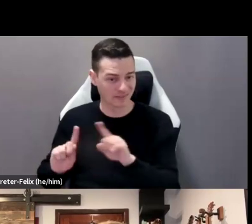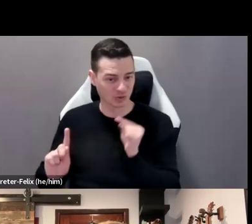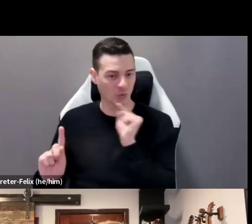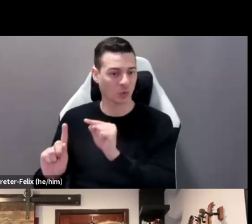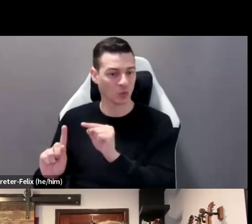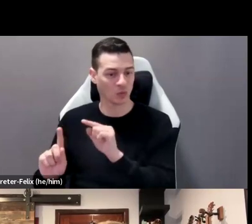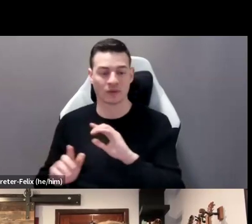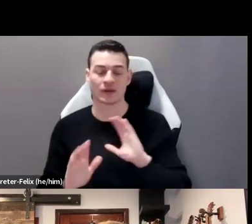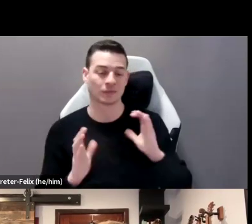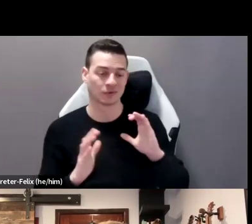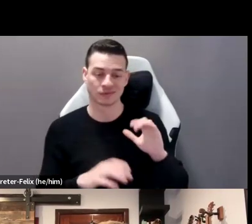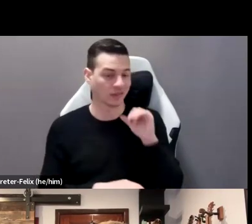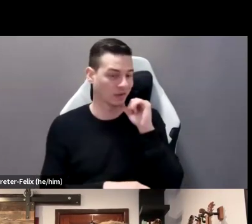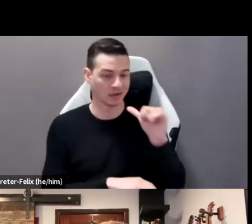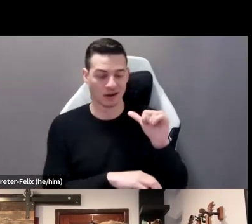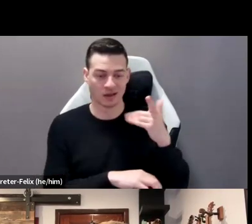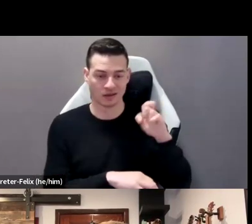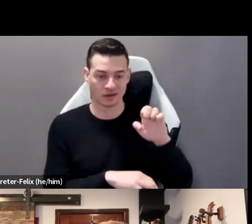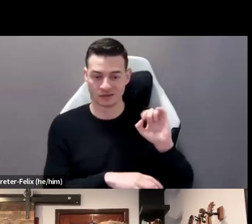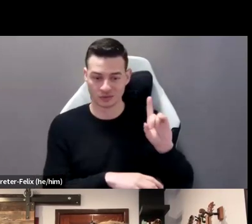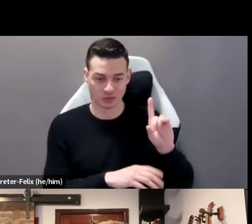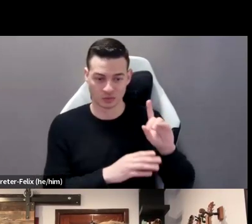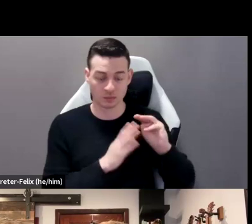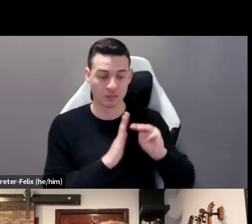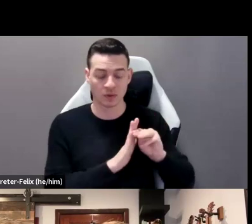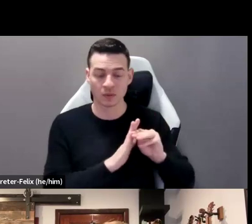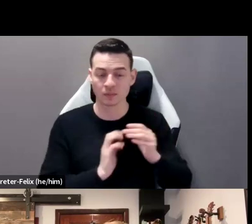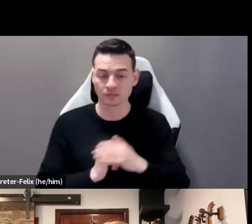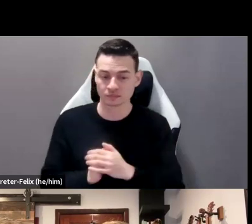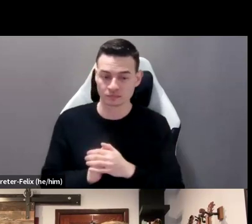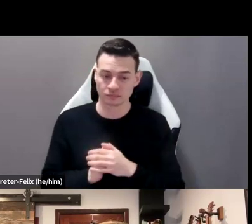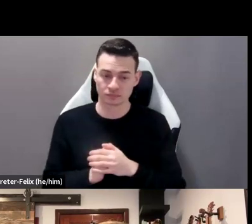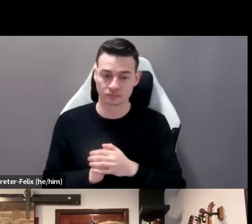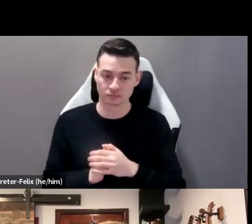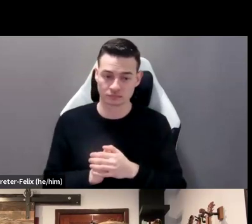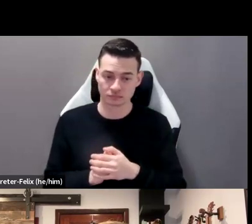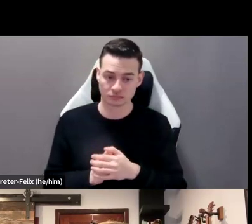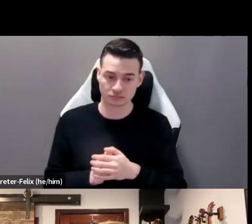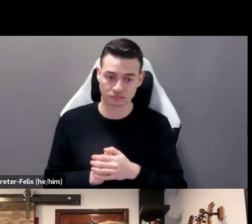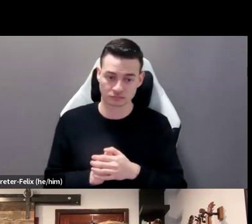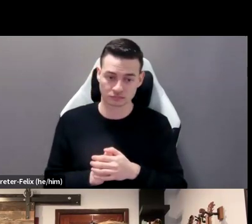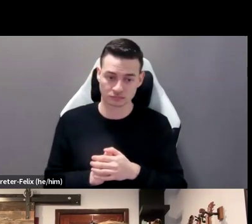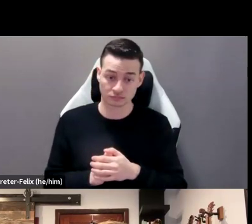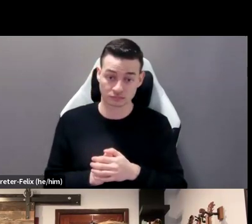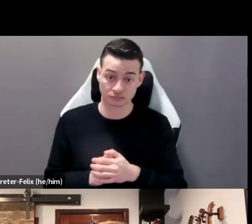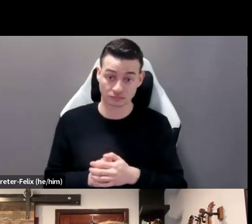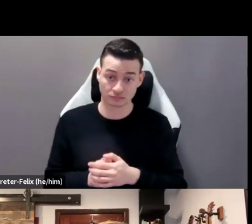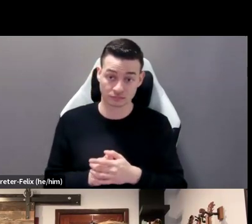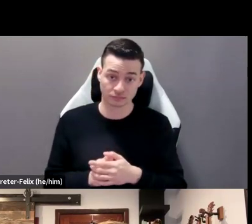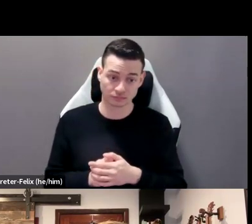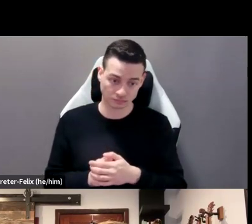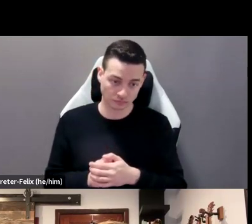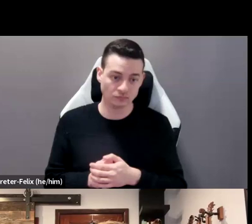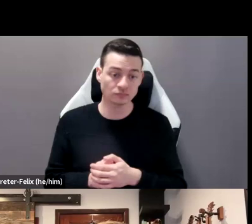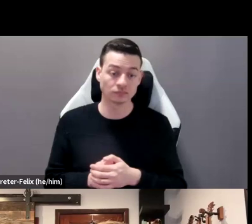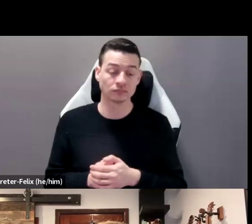the non-caseload model advisement. So we could build, students, data shows students are more